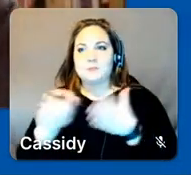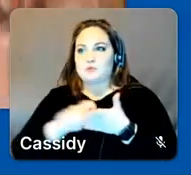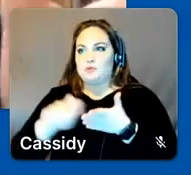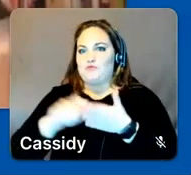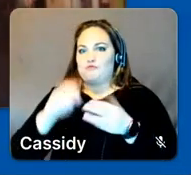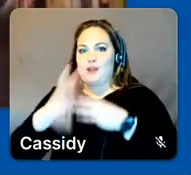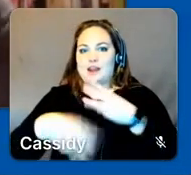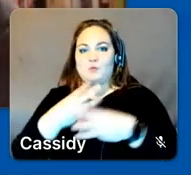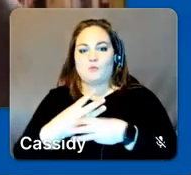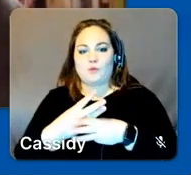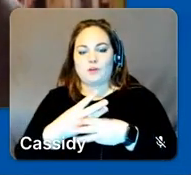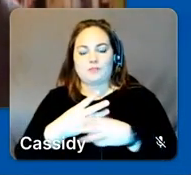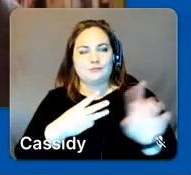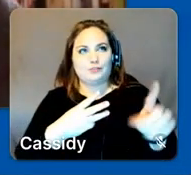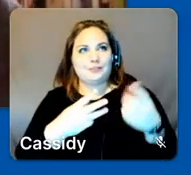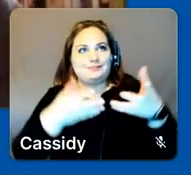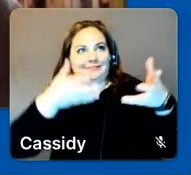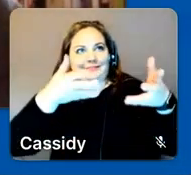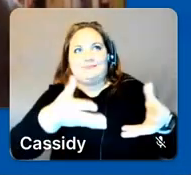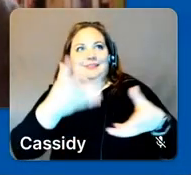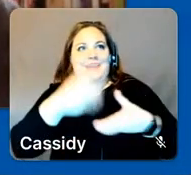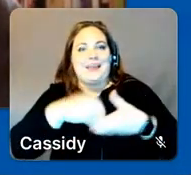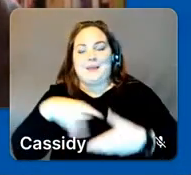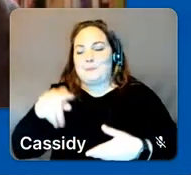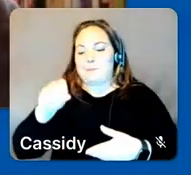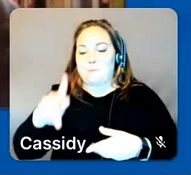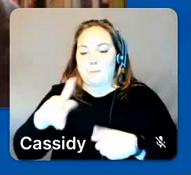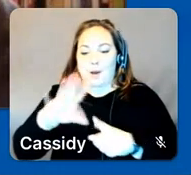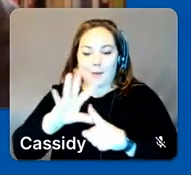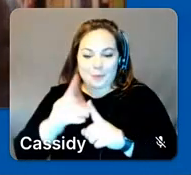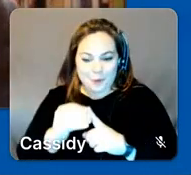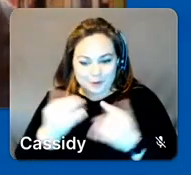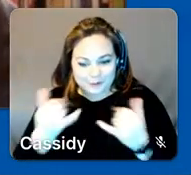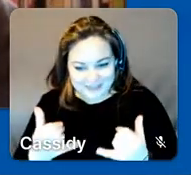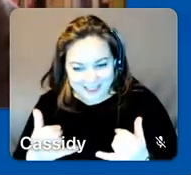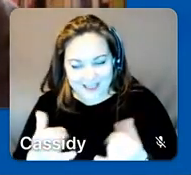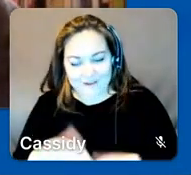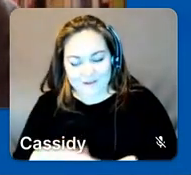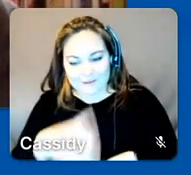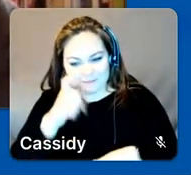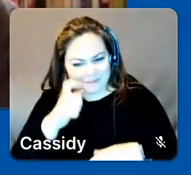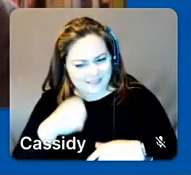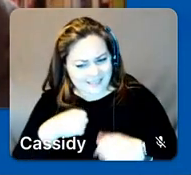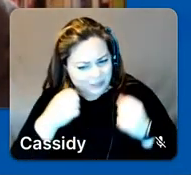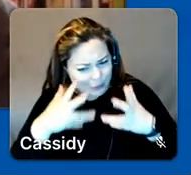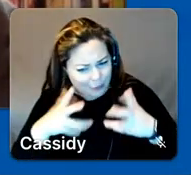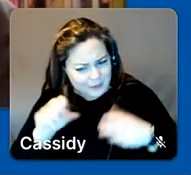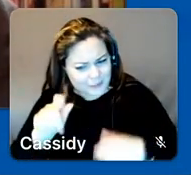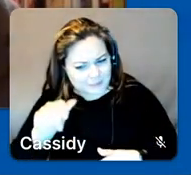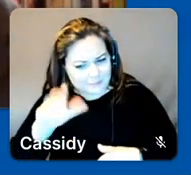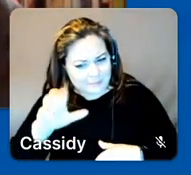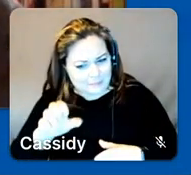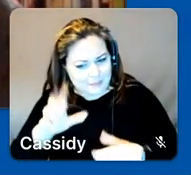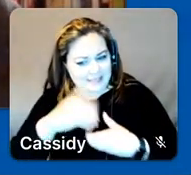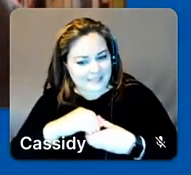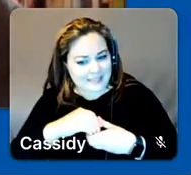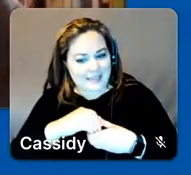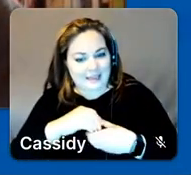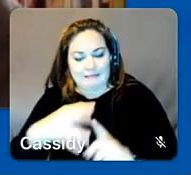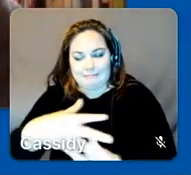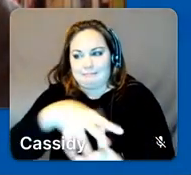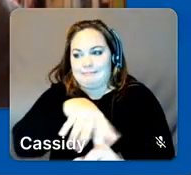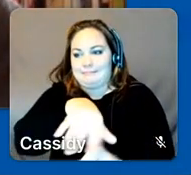this, because he just exists in the pop culture context of the world because he's carved out so much space in it. So it was a really